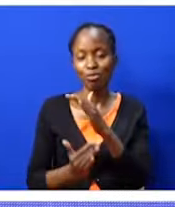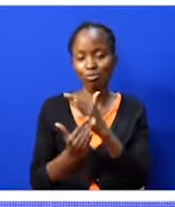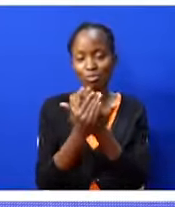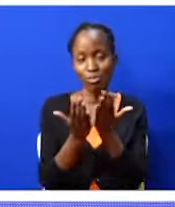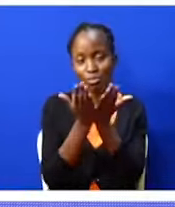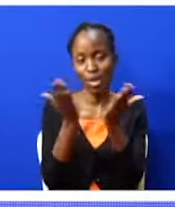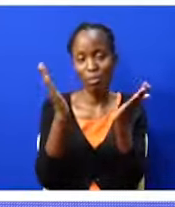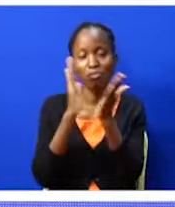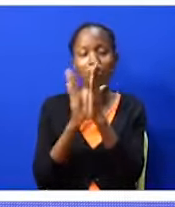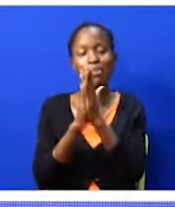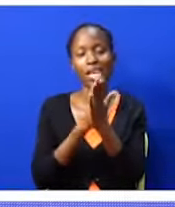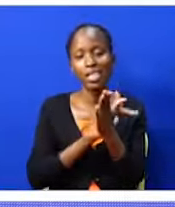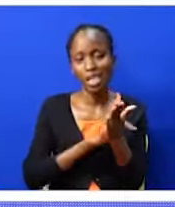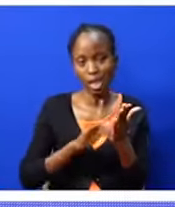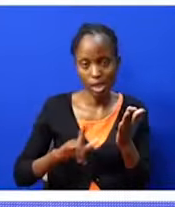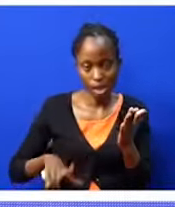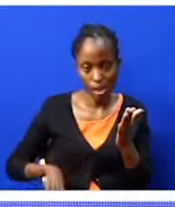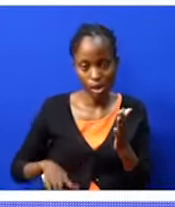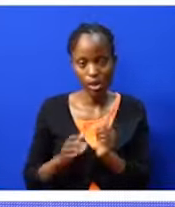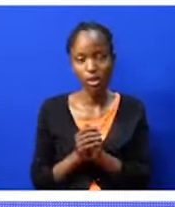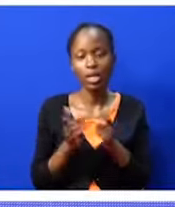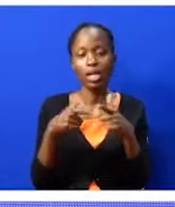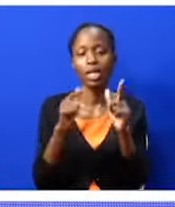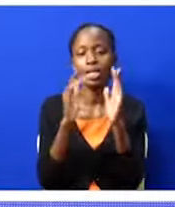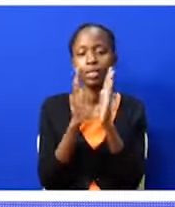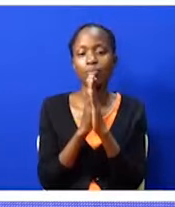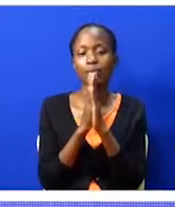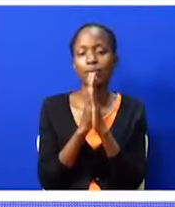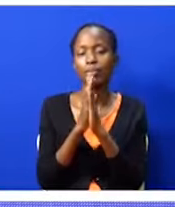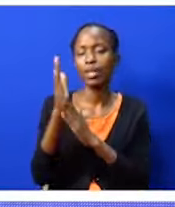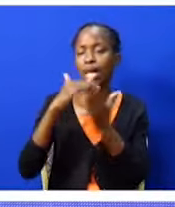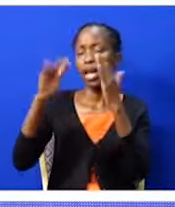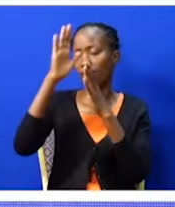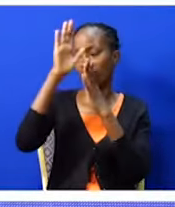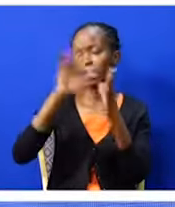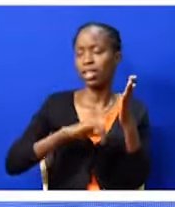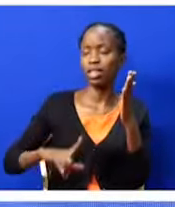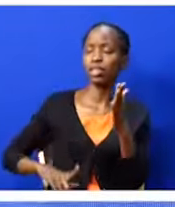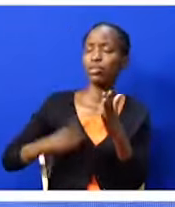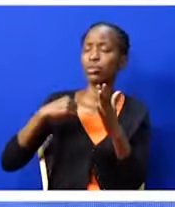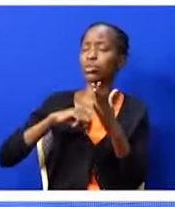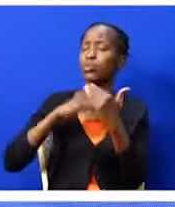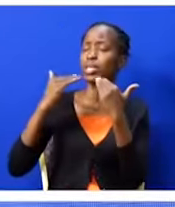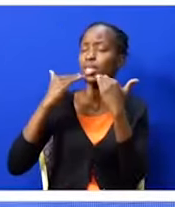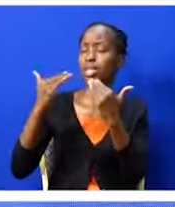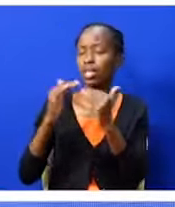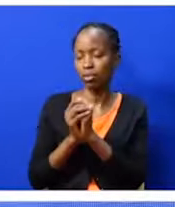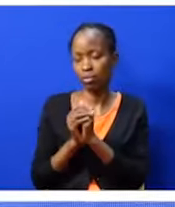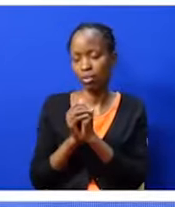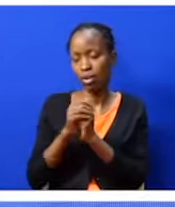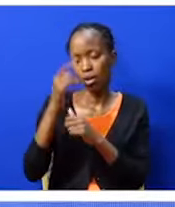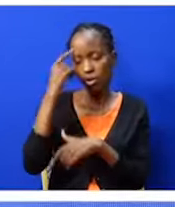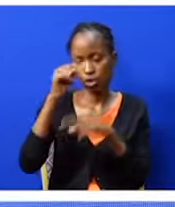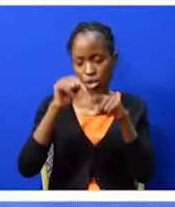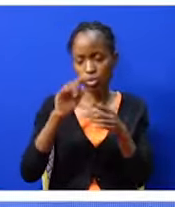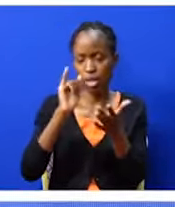Children, and praise the Lord. Let us pray. Heavenly Father, we are grateful, Lord, for this very